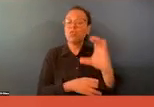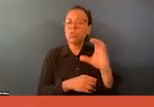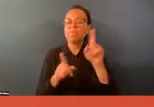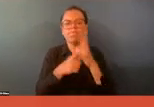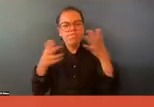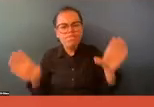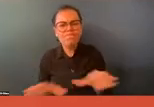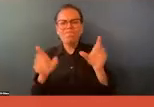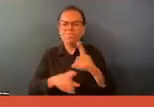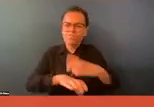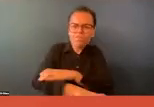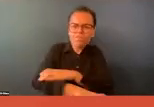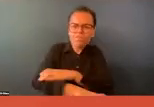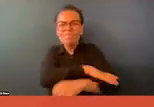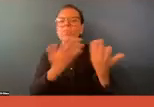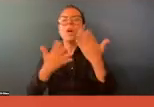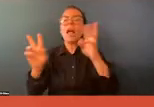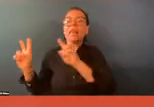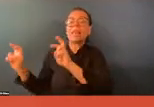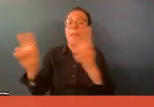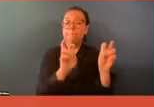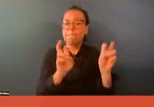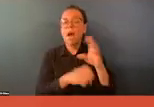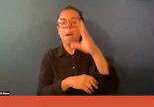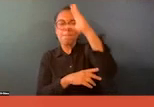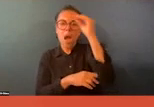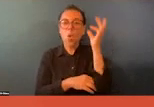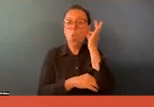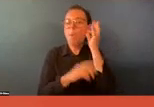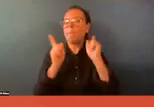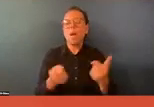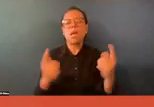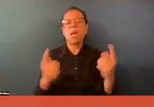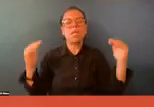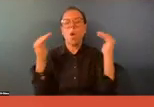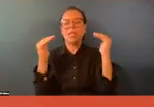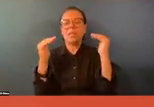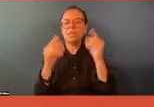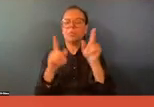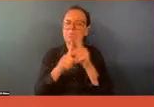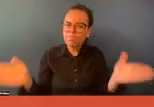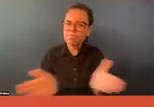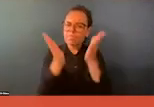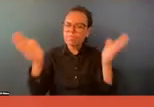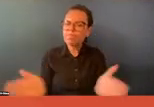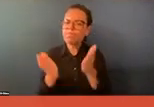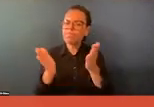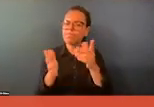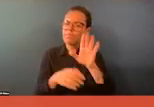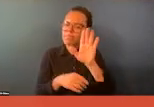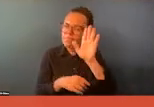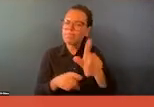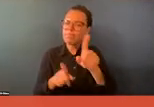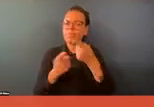SBCC campaign aims to address issue of gender equality in the by encouraging joint decision-making